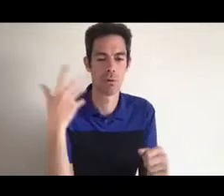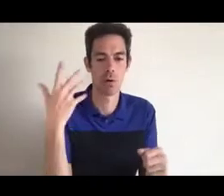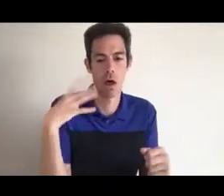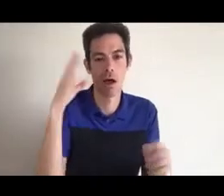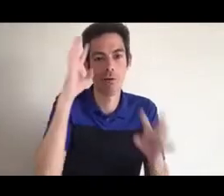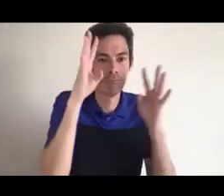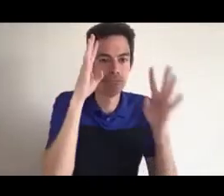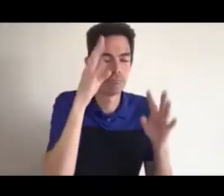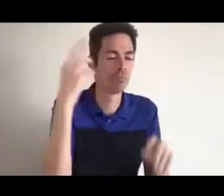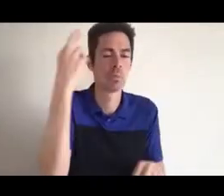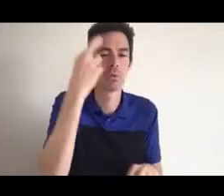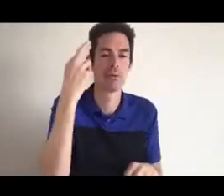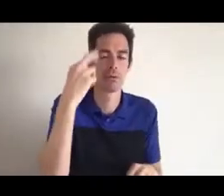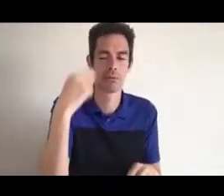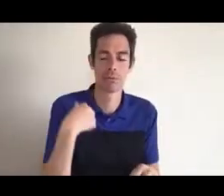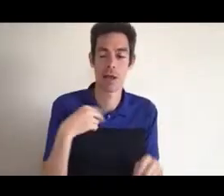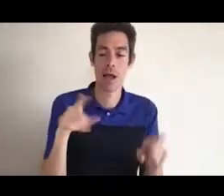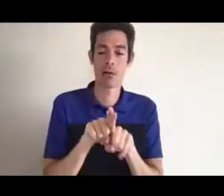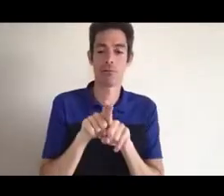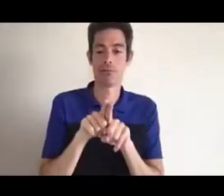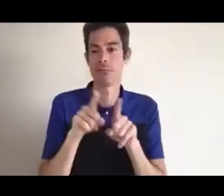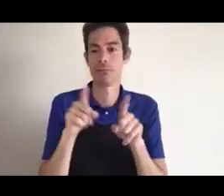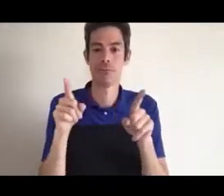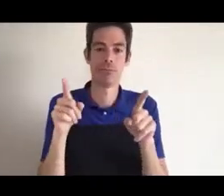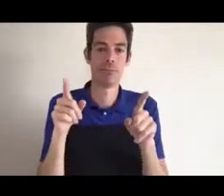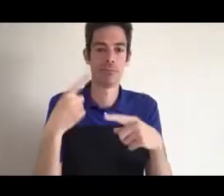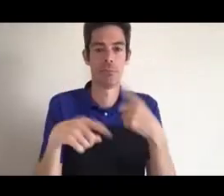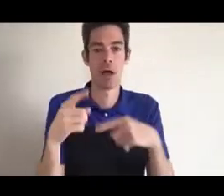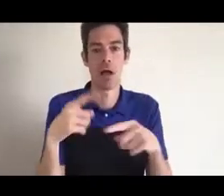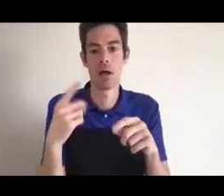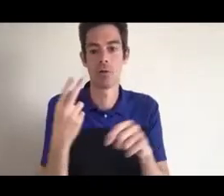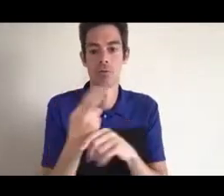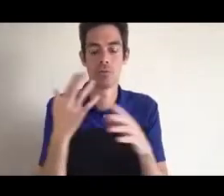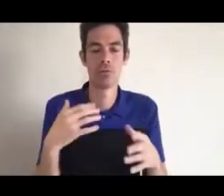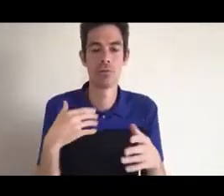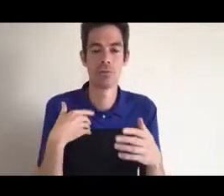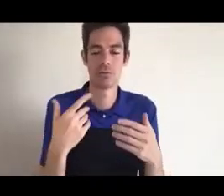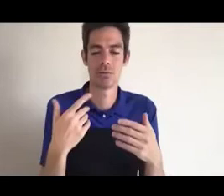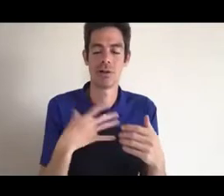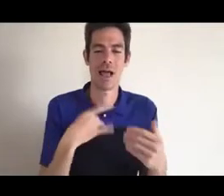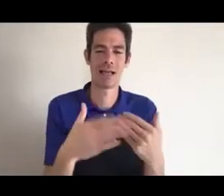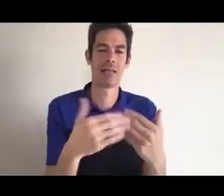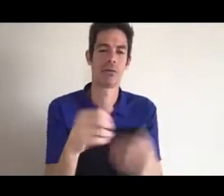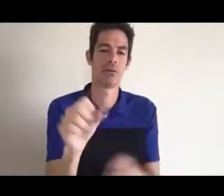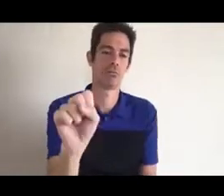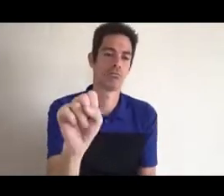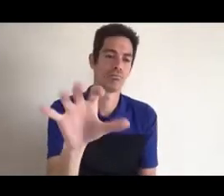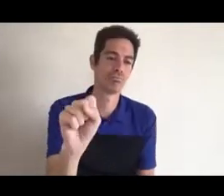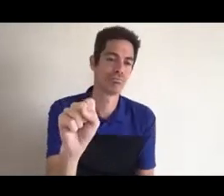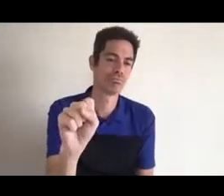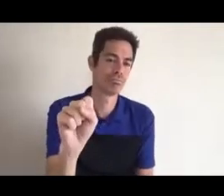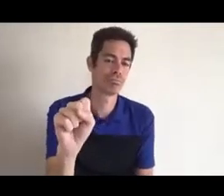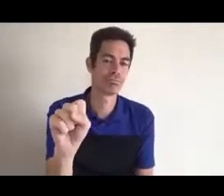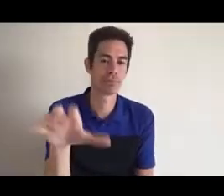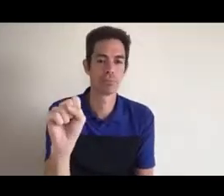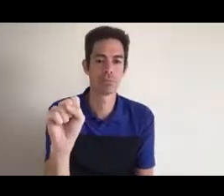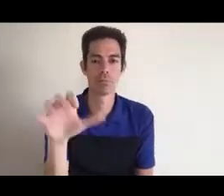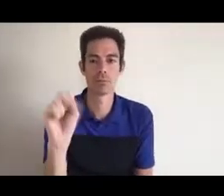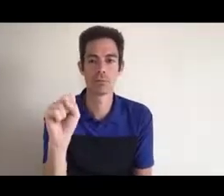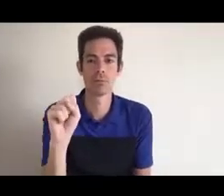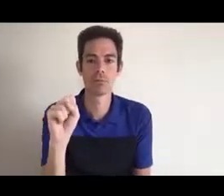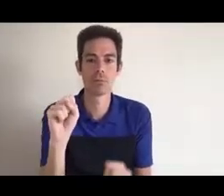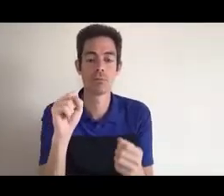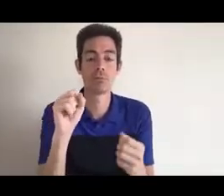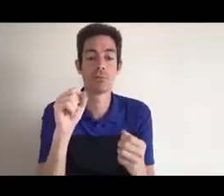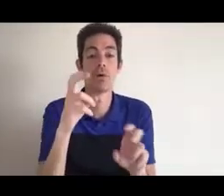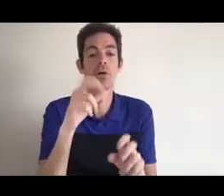it's not appropriate to use those created signs because as a sign language user, it's easier